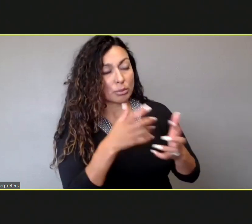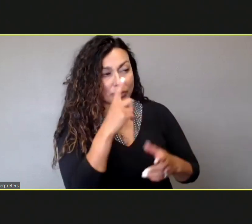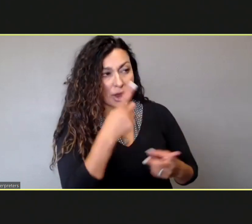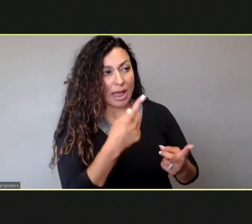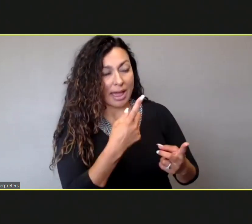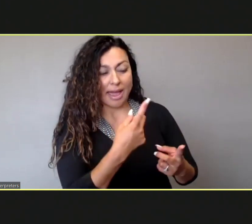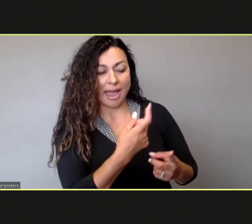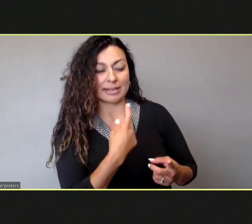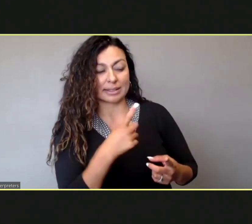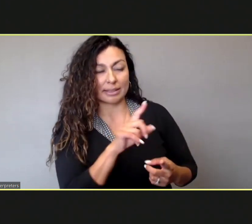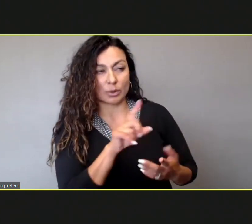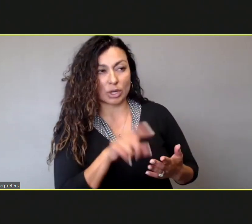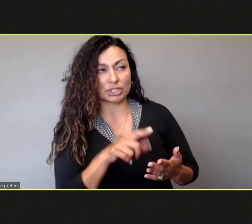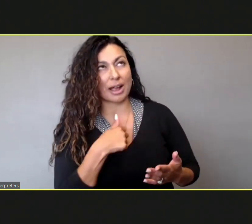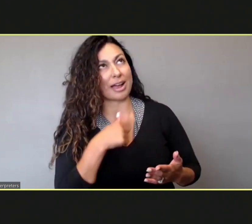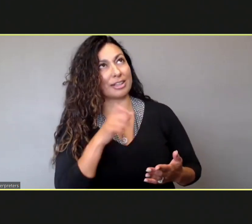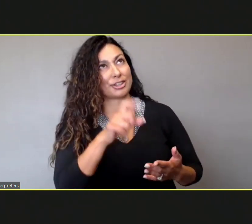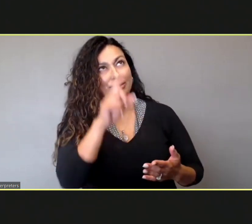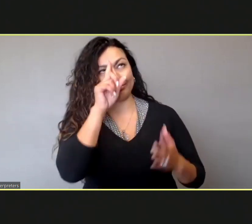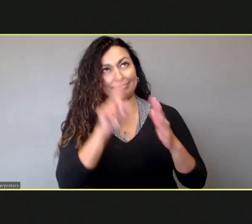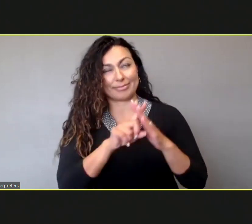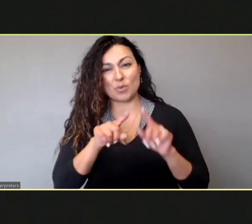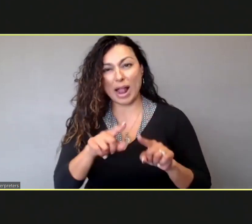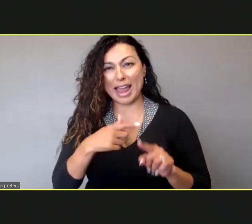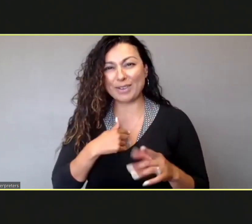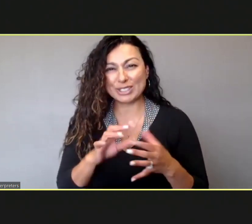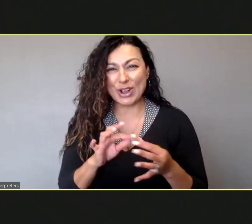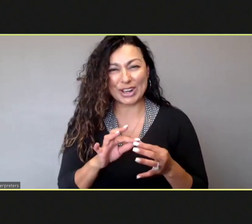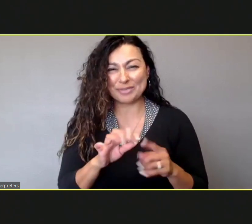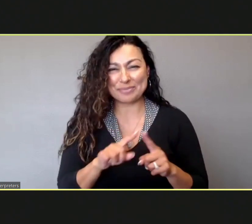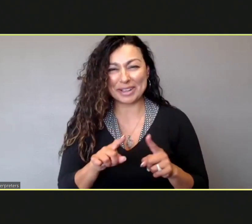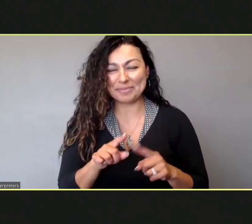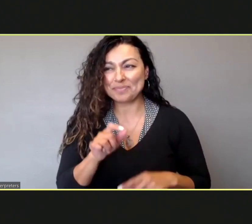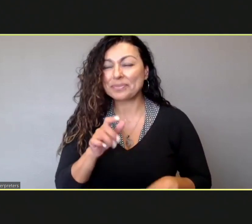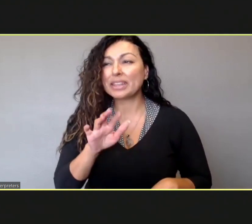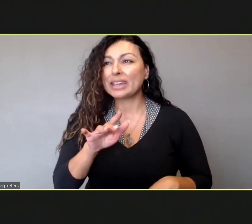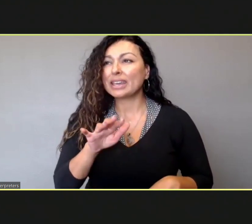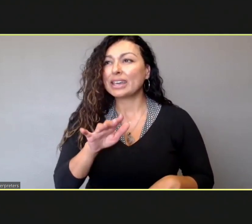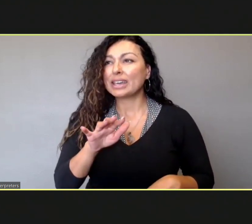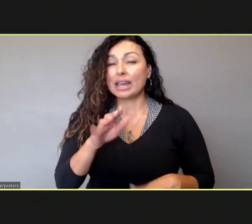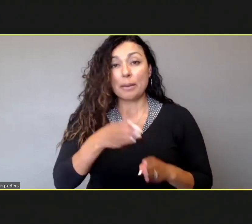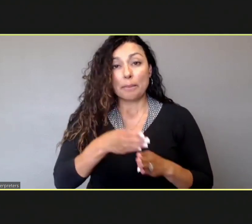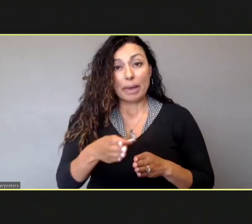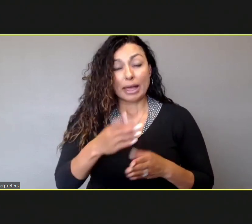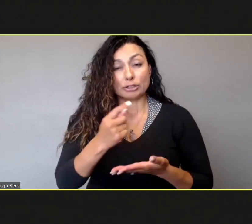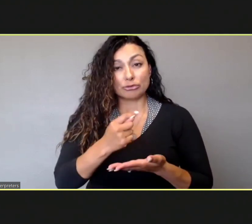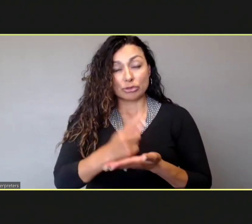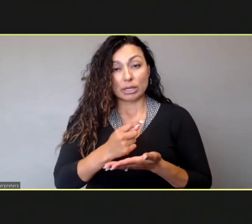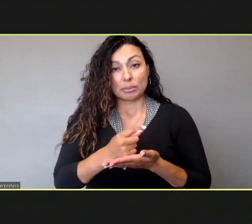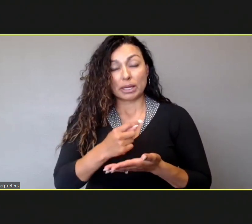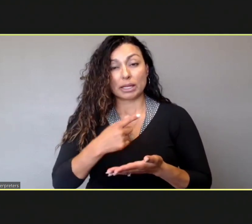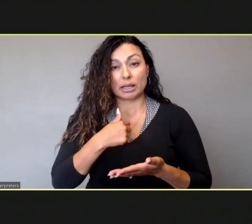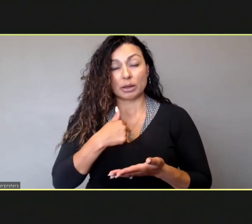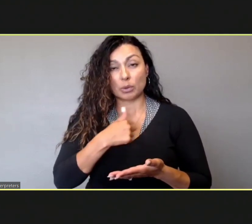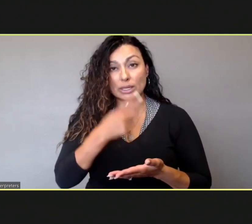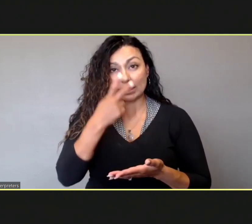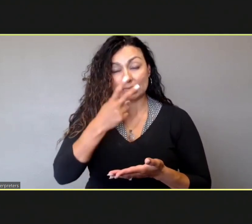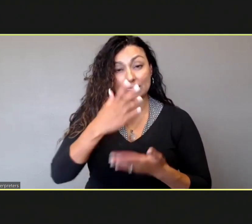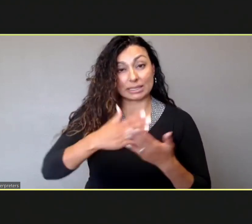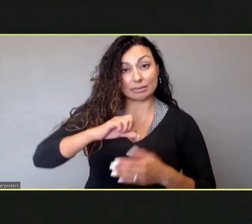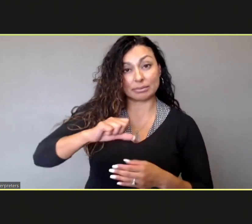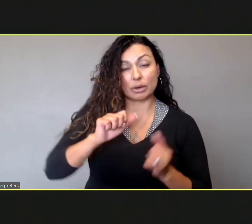I should have thought of that as I was talking, but the main treatment resistance we see are with